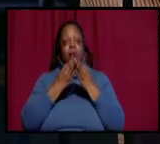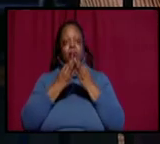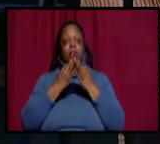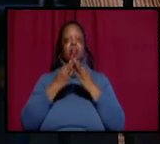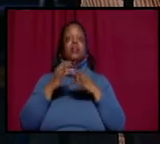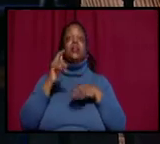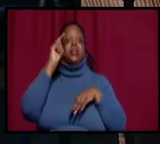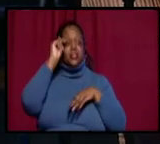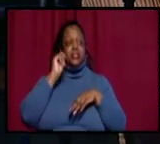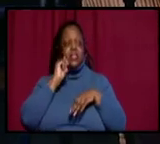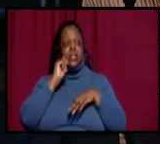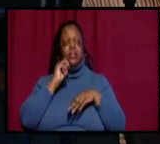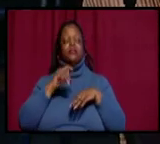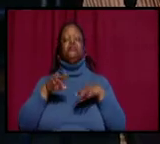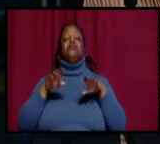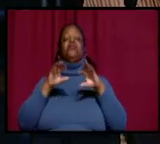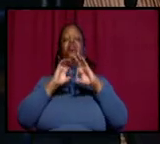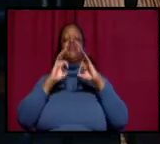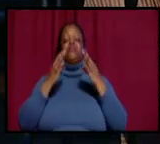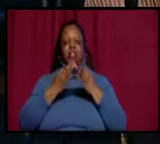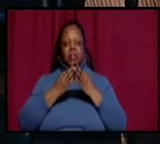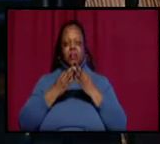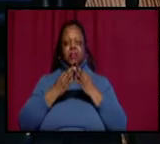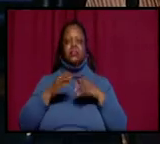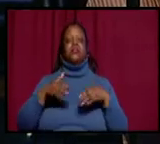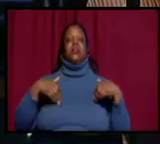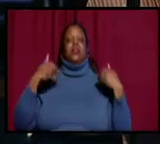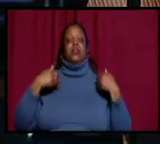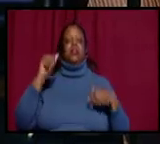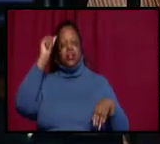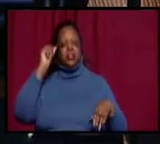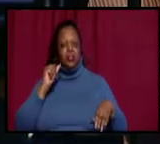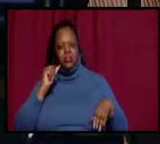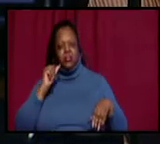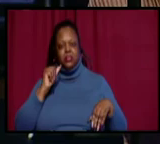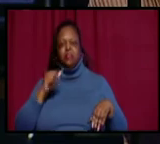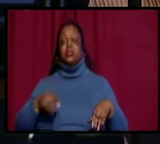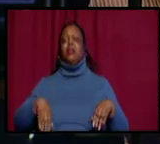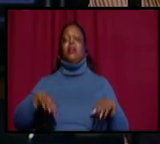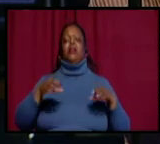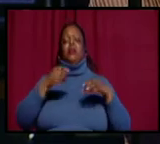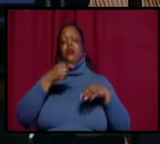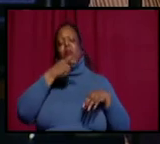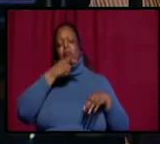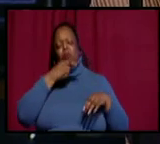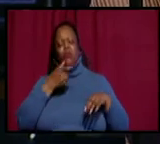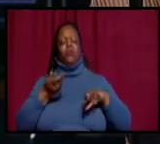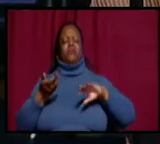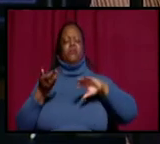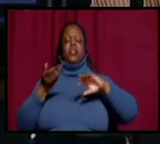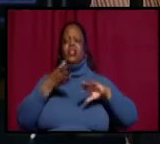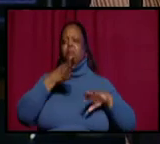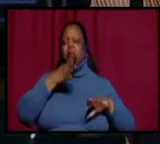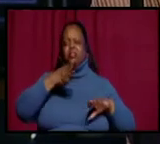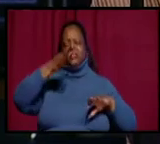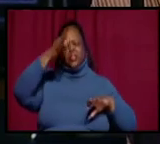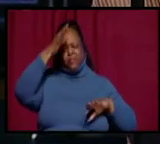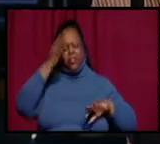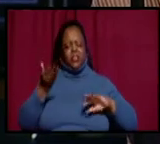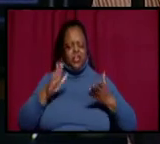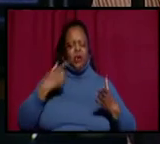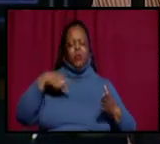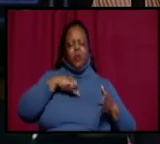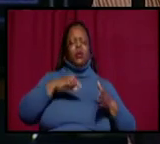teens, for young adults. We're praying for those that have lost loved ones, that have lost their mothers, their fathers, and we want to pray for them.